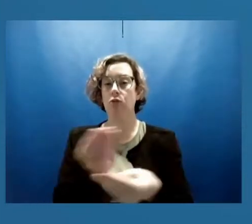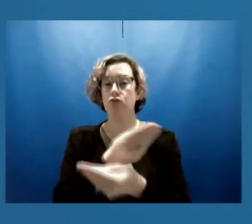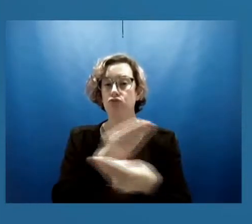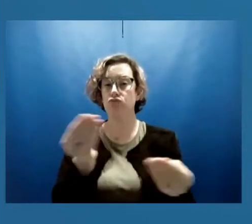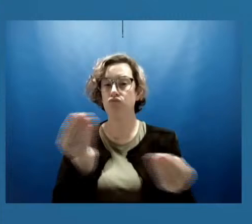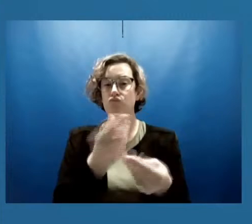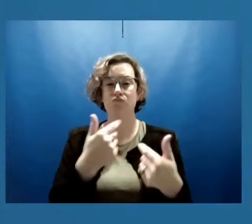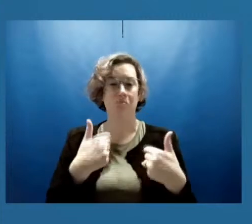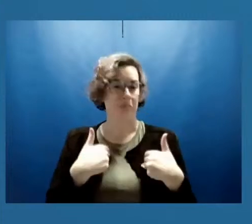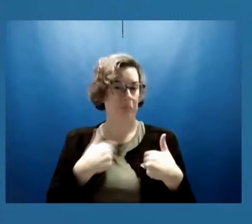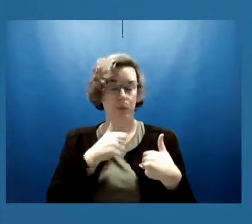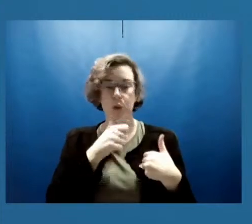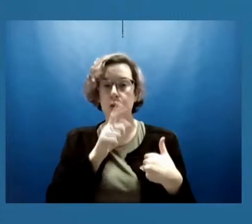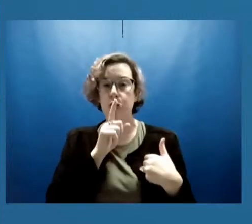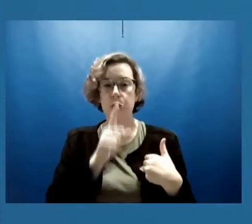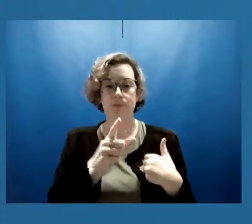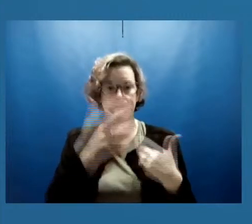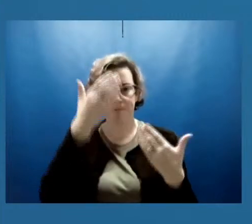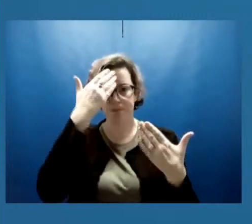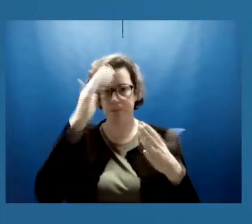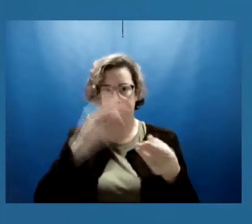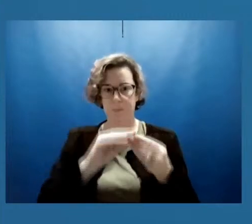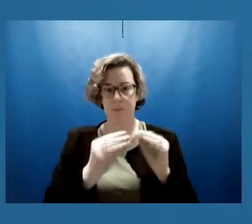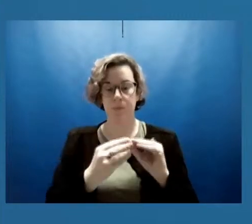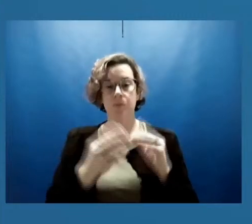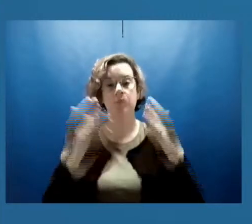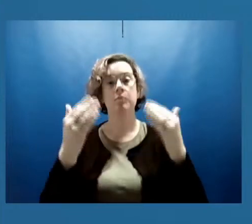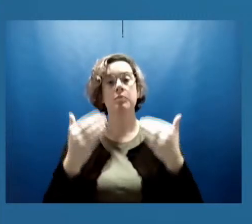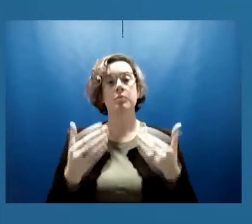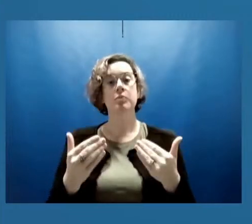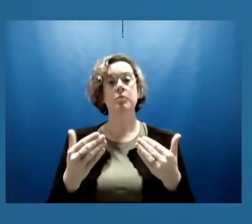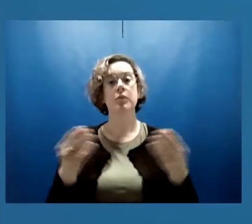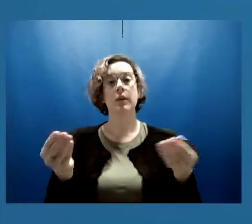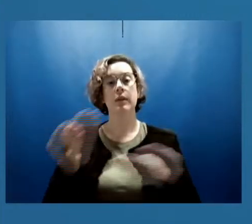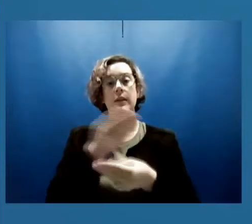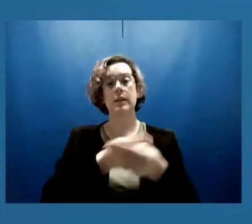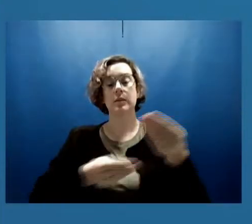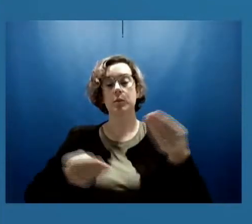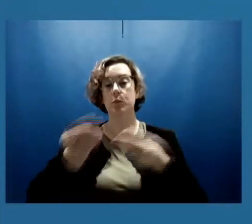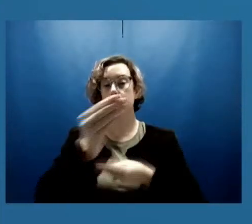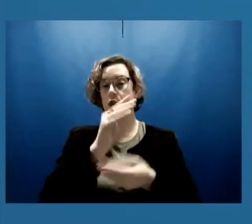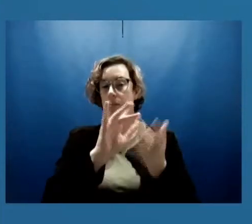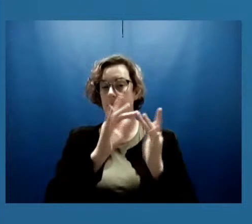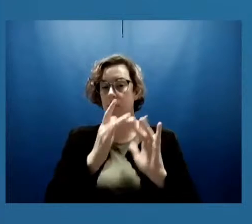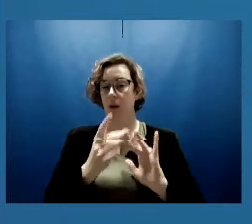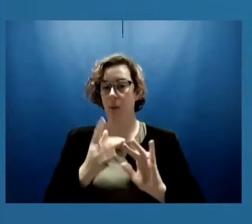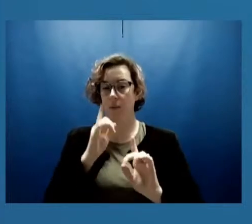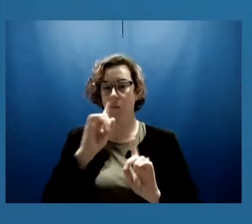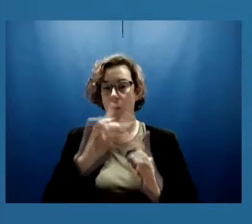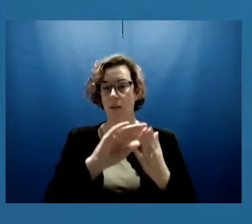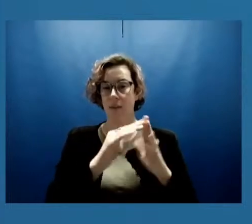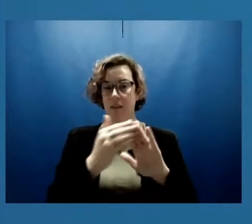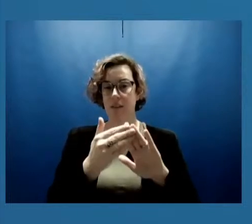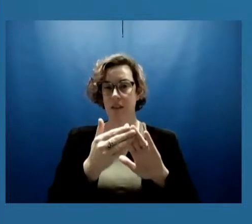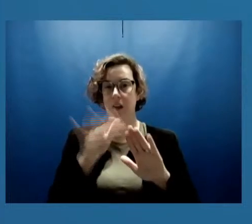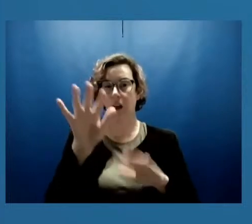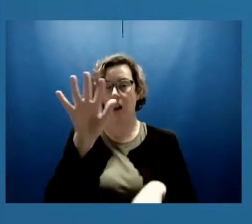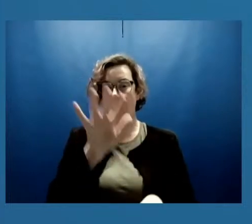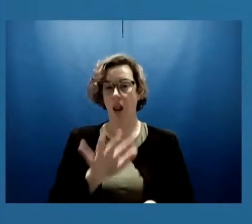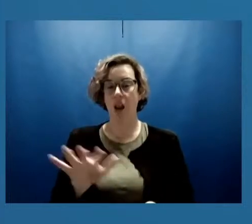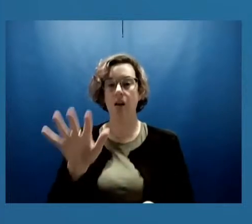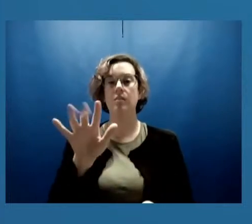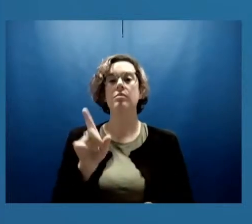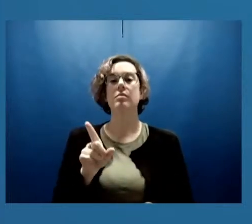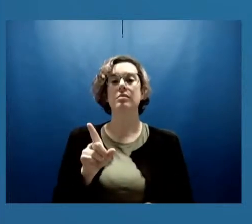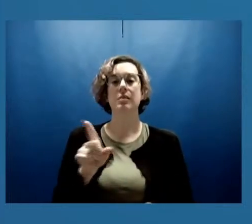have the data on that. The distribution network in the city and downstate are